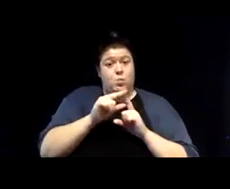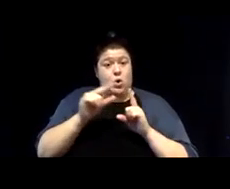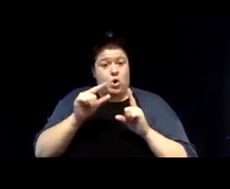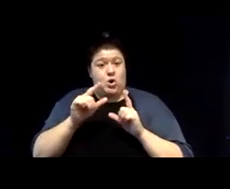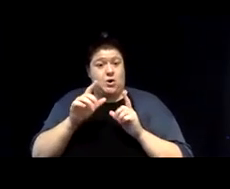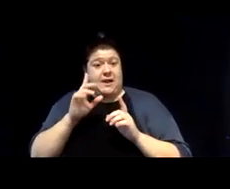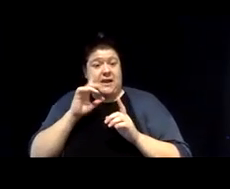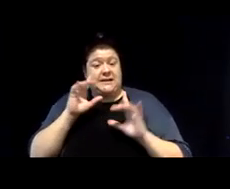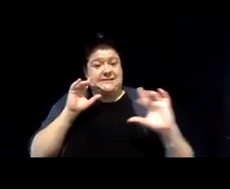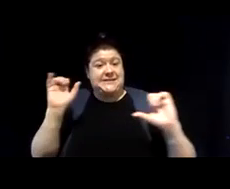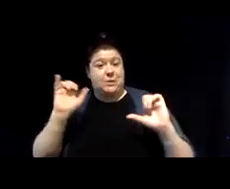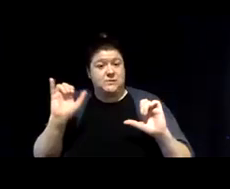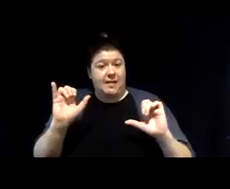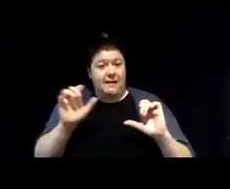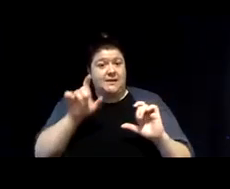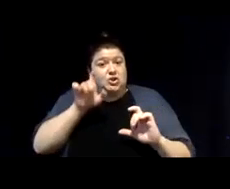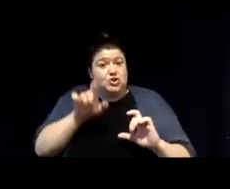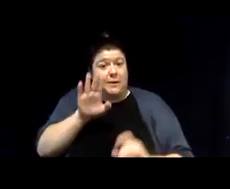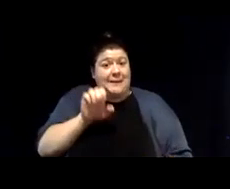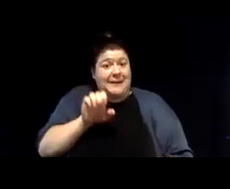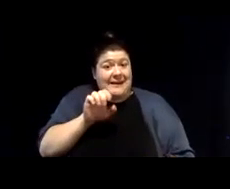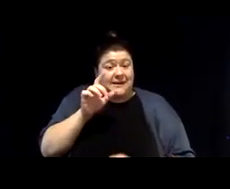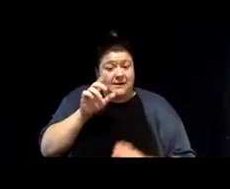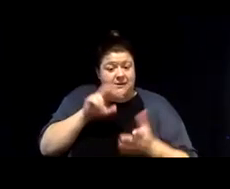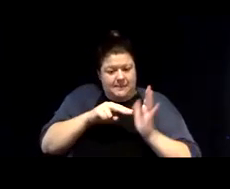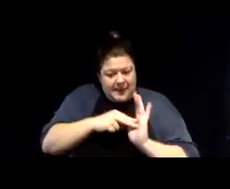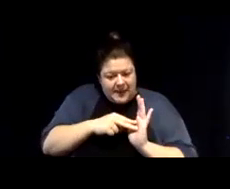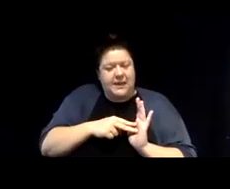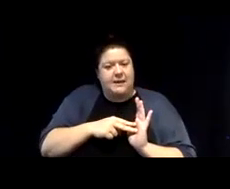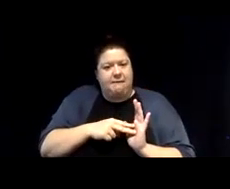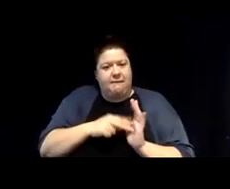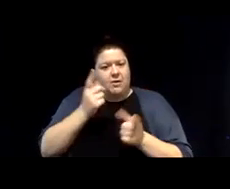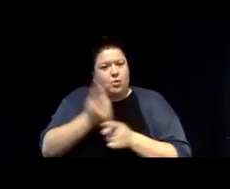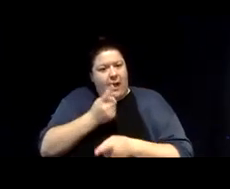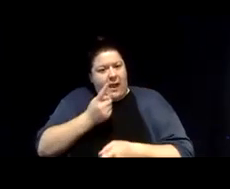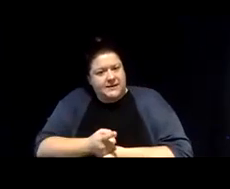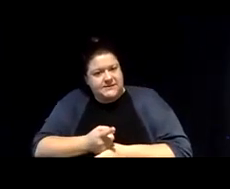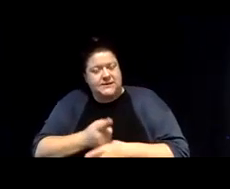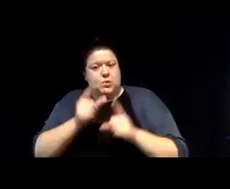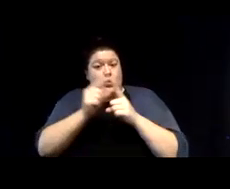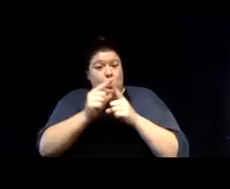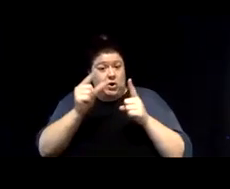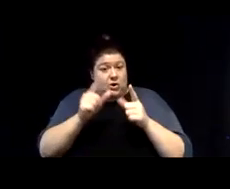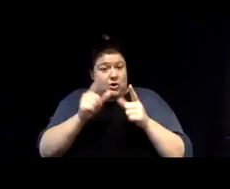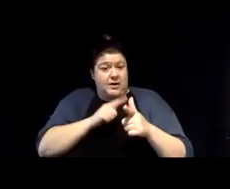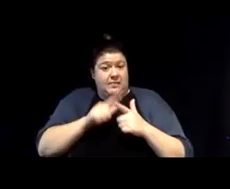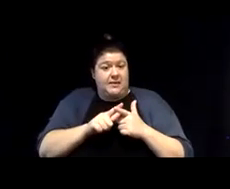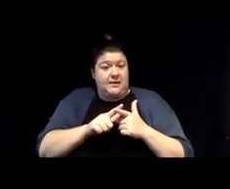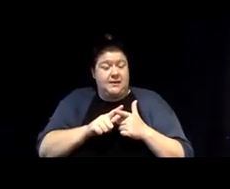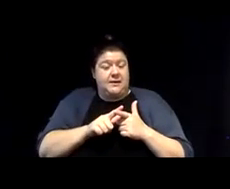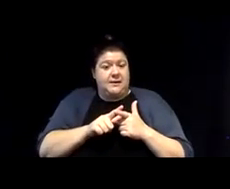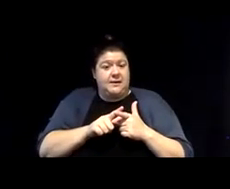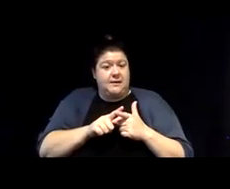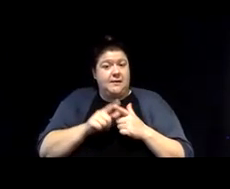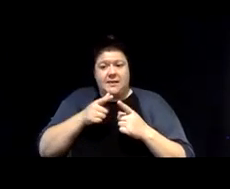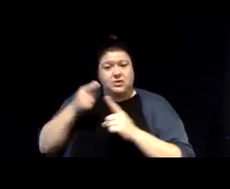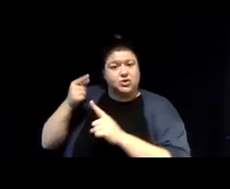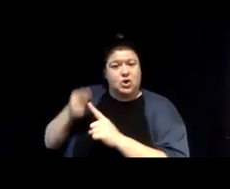to you like it should be the correct word in the target language. And so